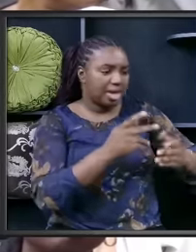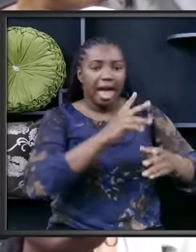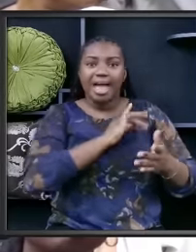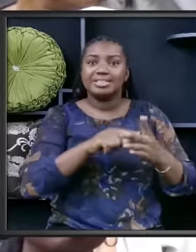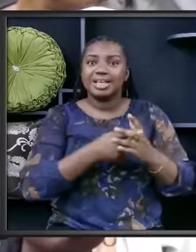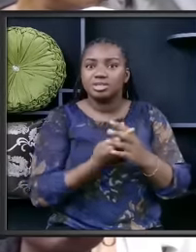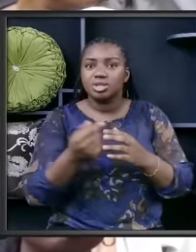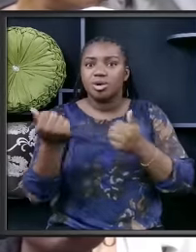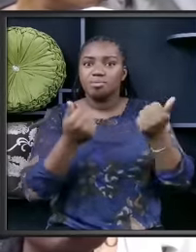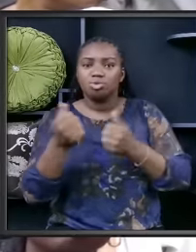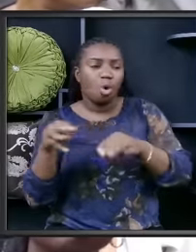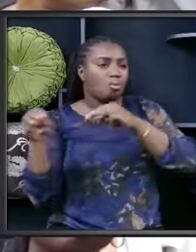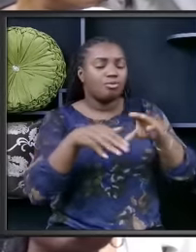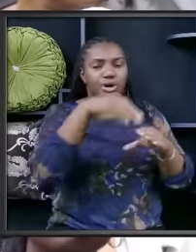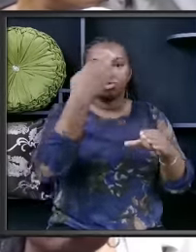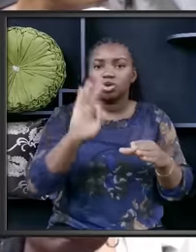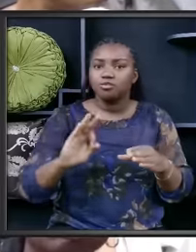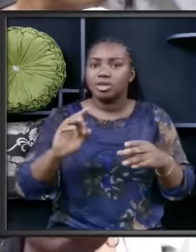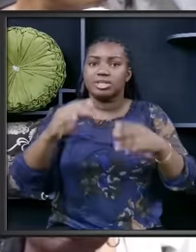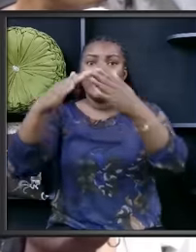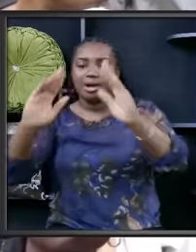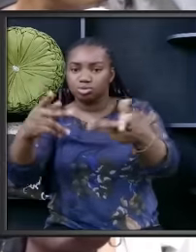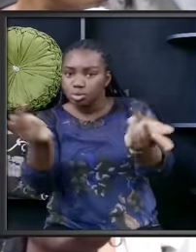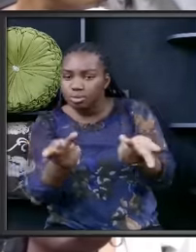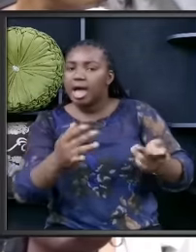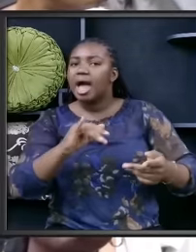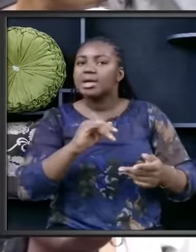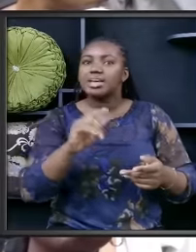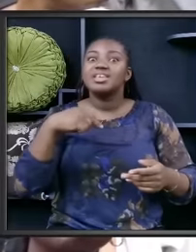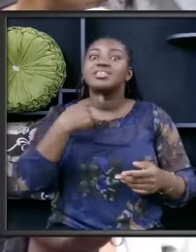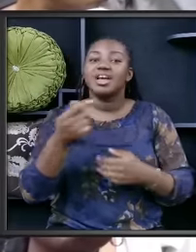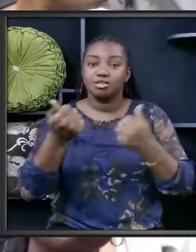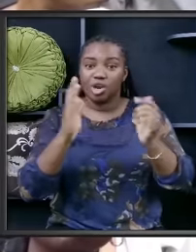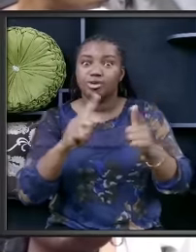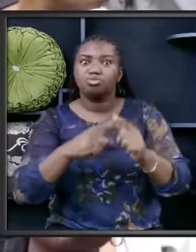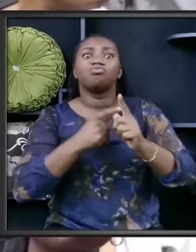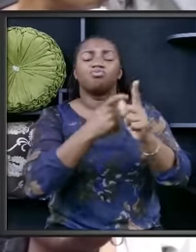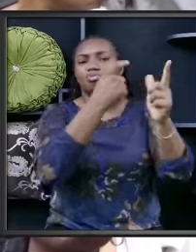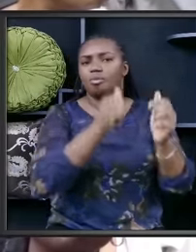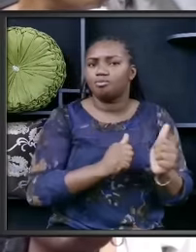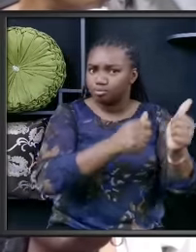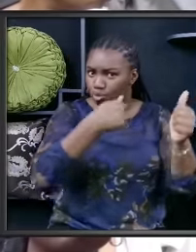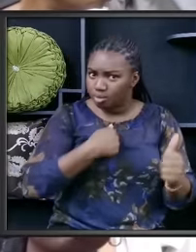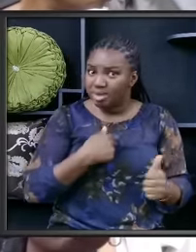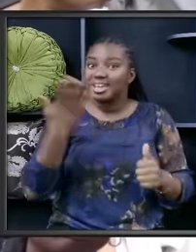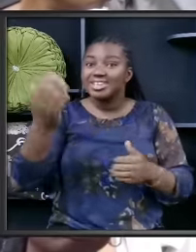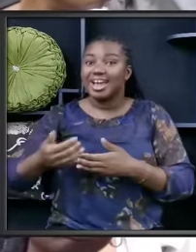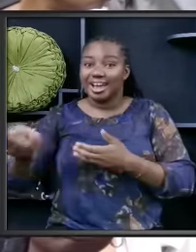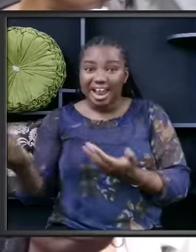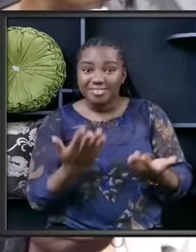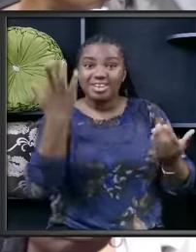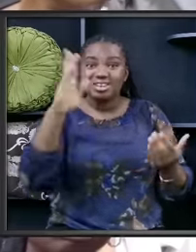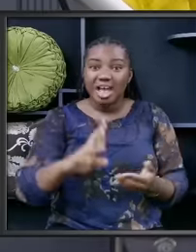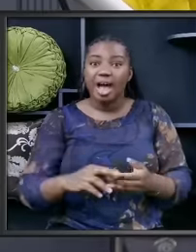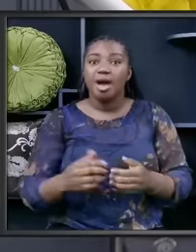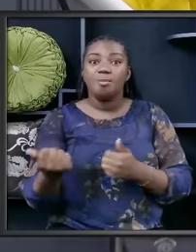motor. I move out of the compound. Come enter road. Now he tell him, driver, may he pursue me. Now they carry the motor, they pursue me. That driver don't